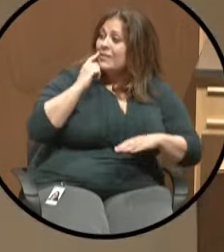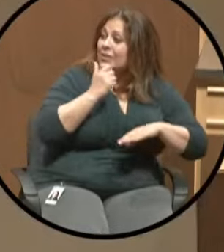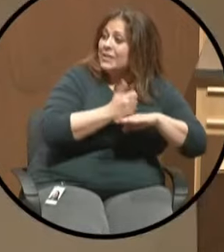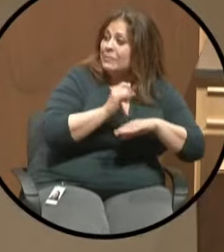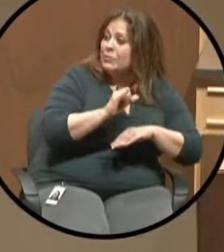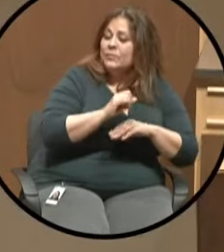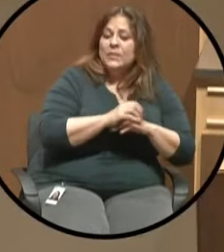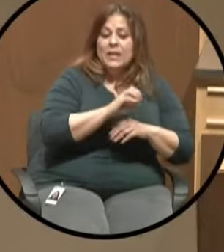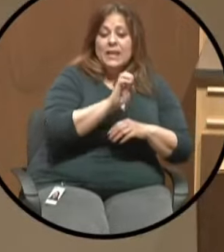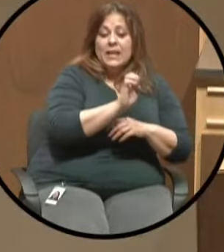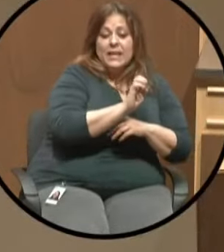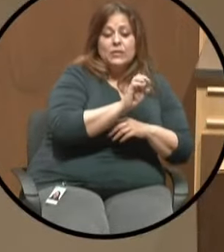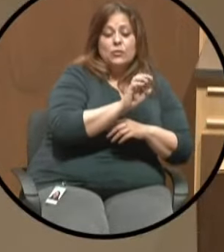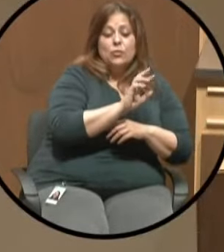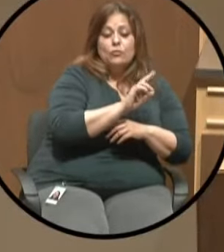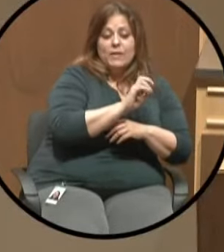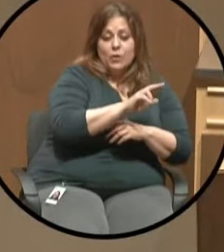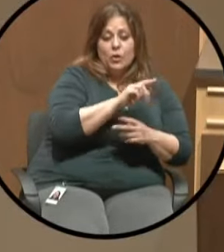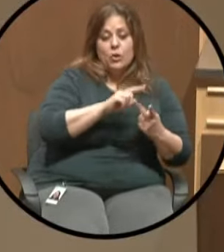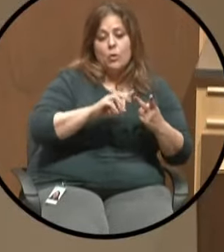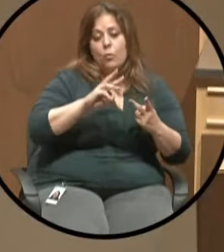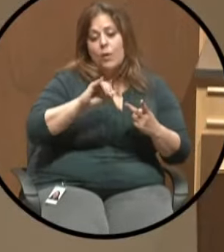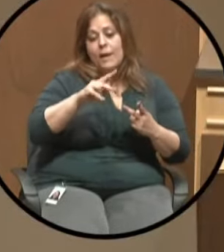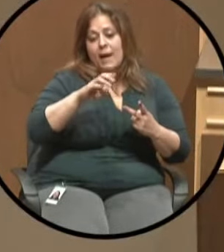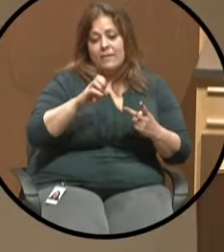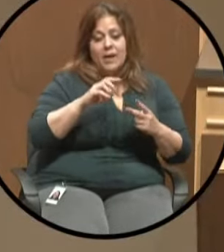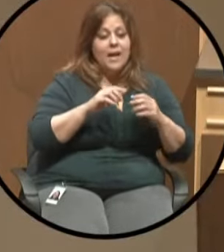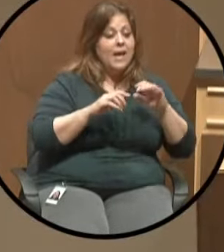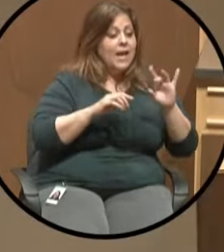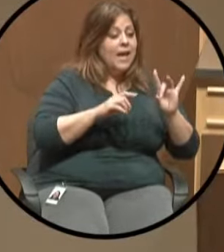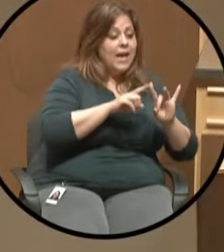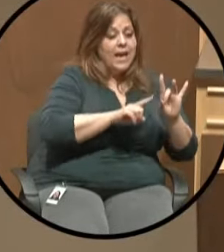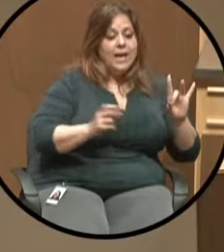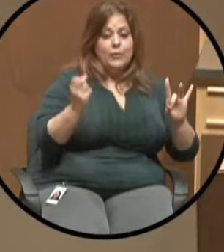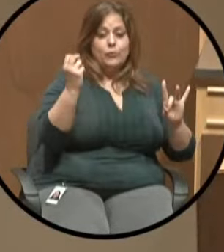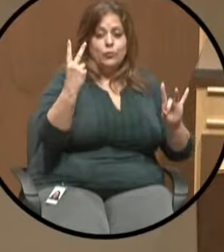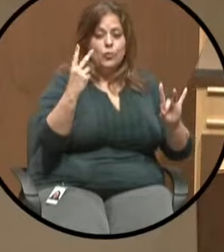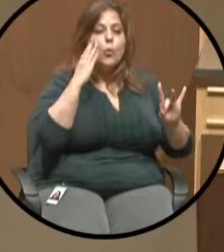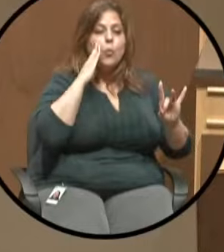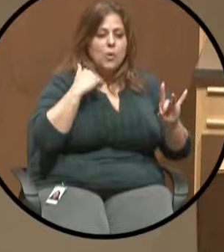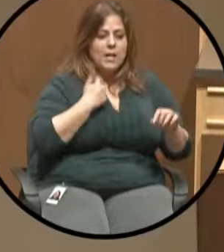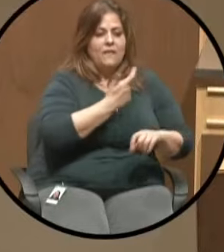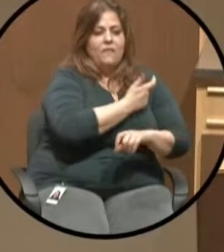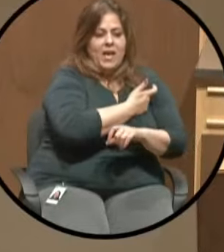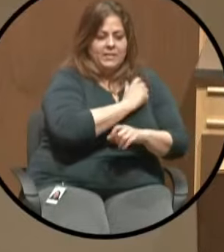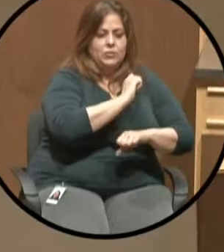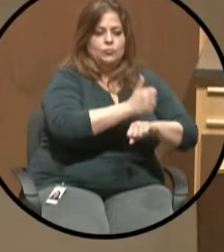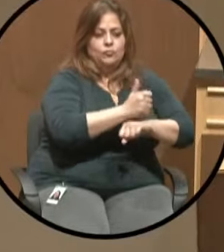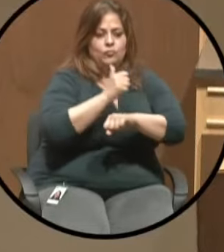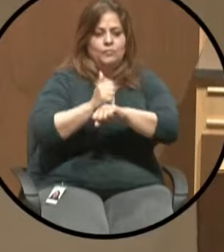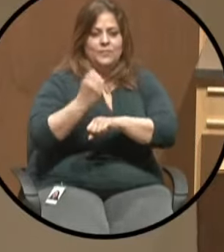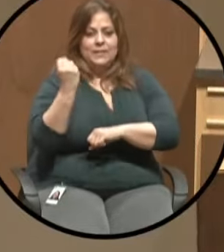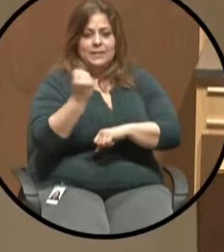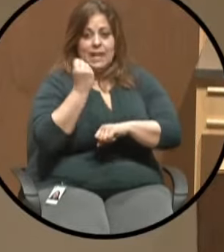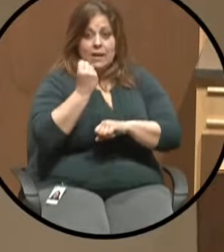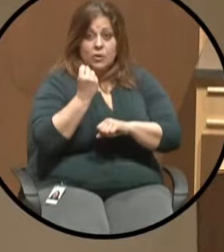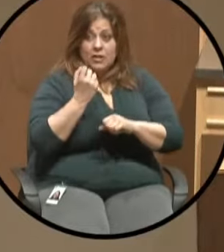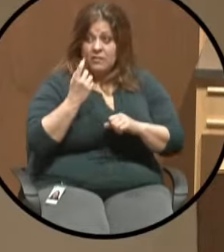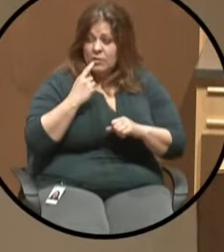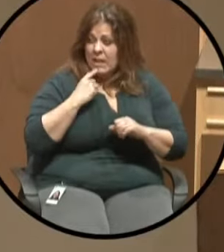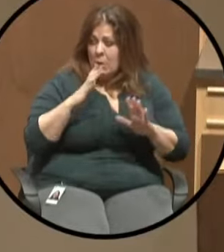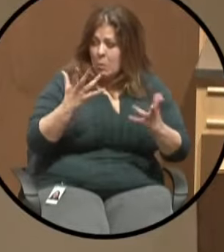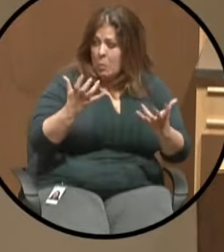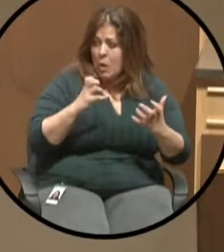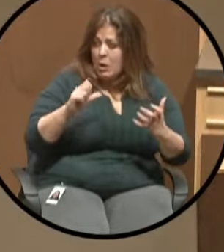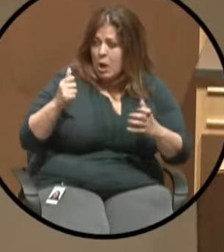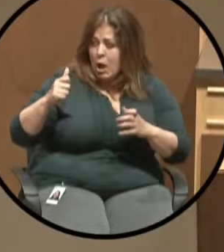and Wekiva High School will be hosting from 8 a.m. till noon vaccine clinics on Saturday. And if you're looking for other locations, you